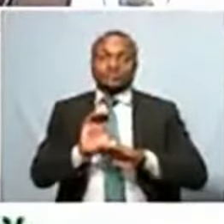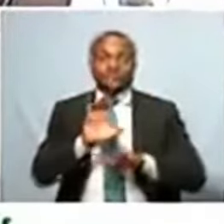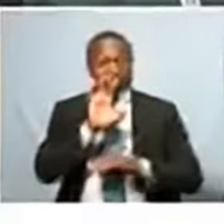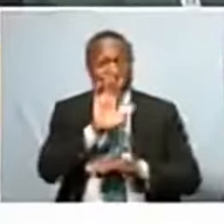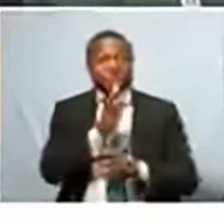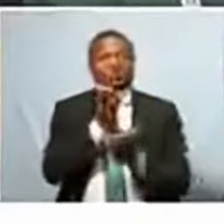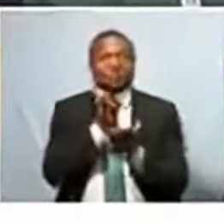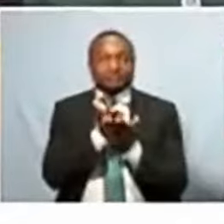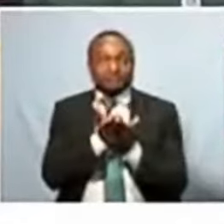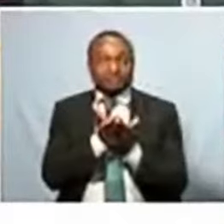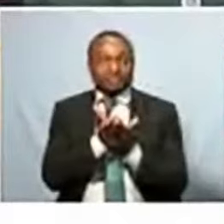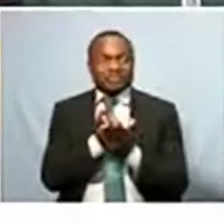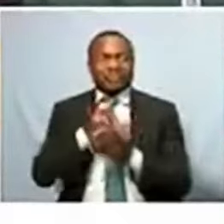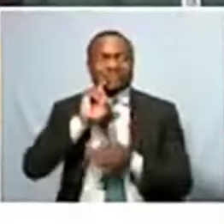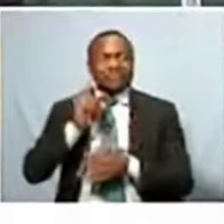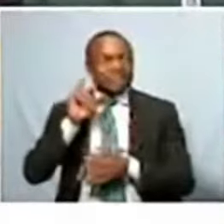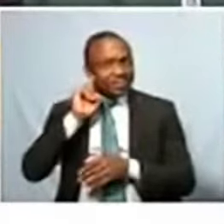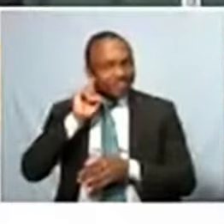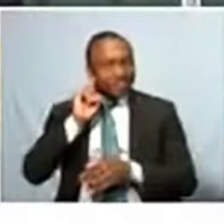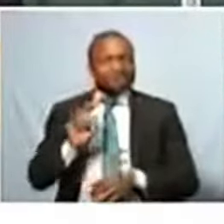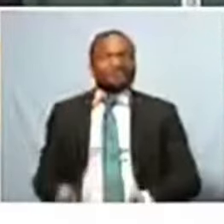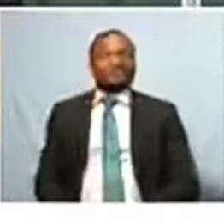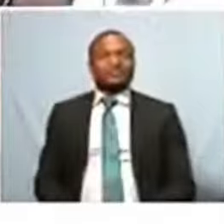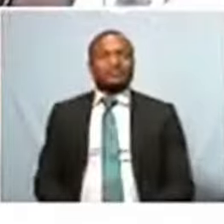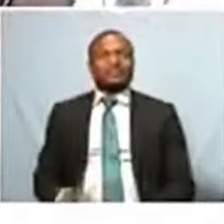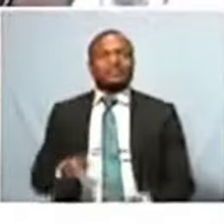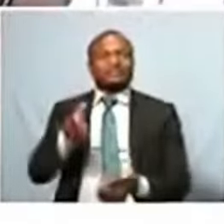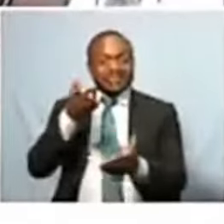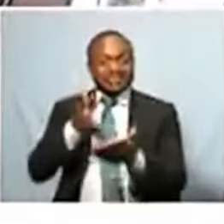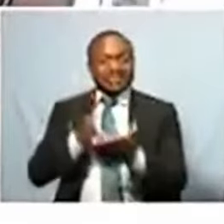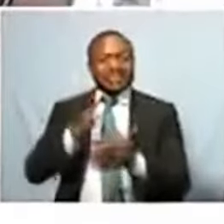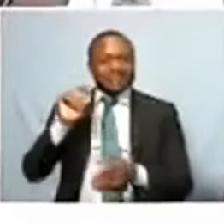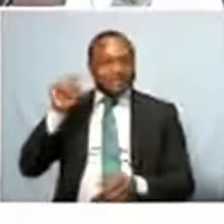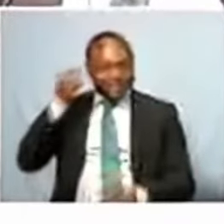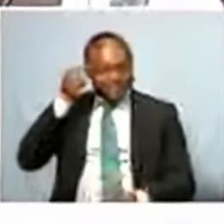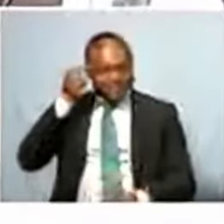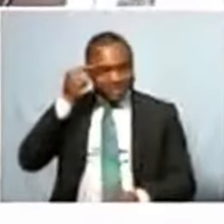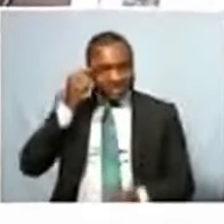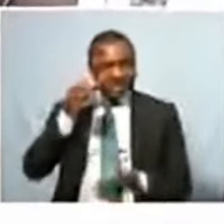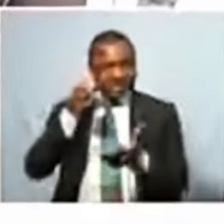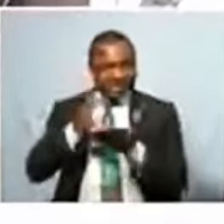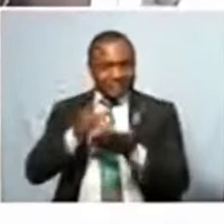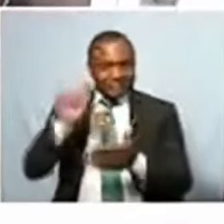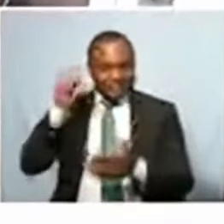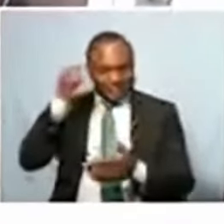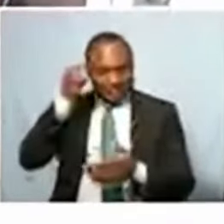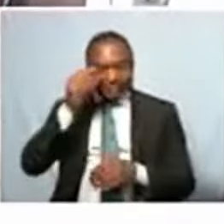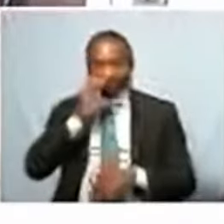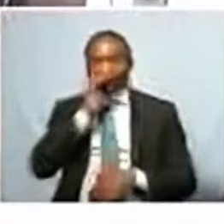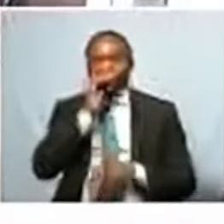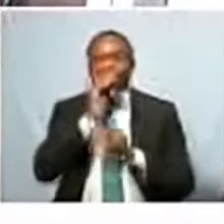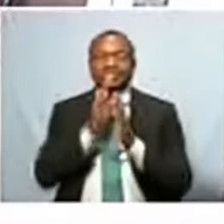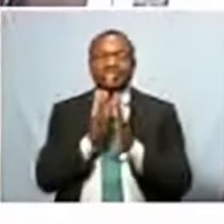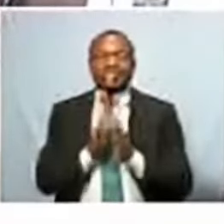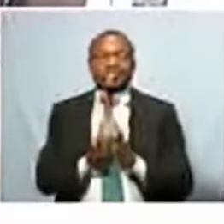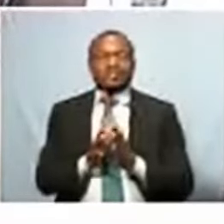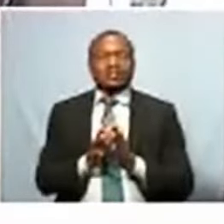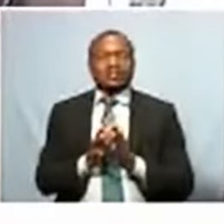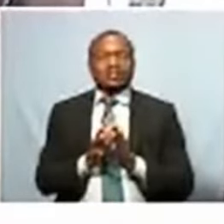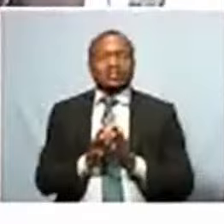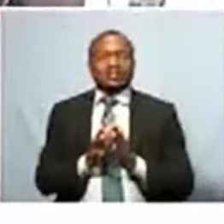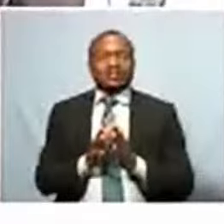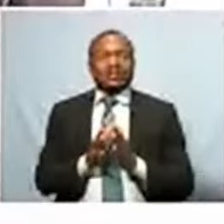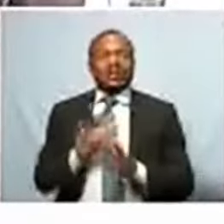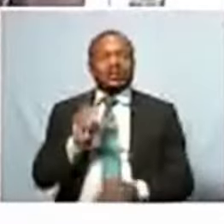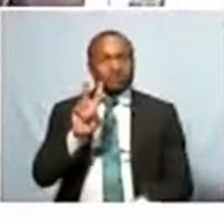your motion? Exactly, so you should listen. This government, Madam Speaker, is based